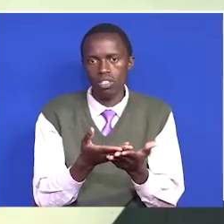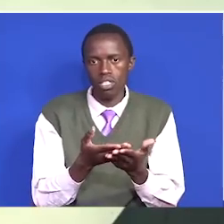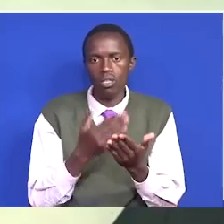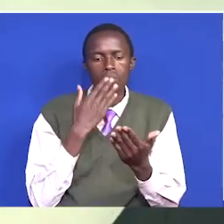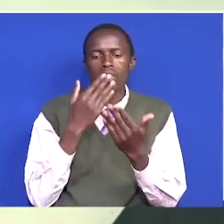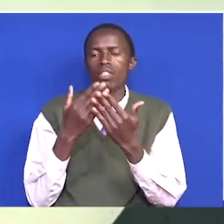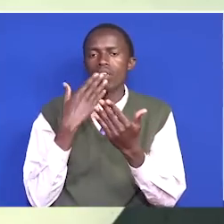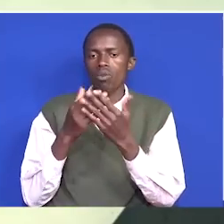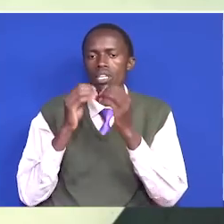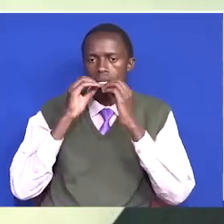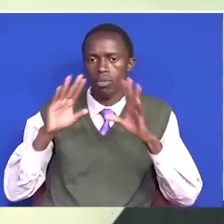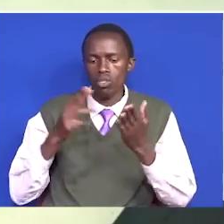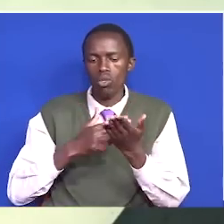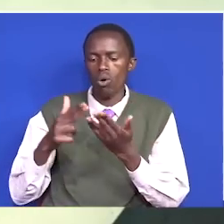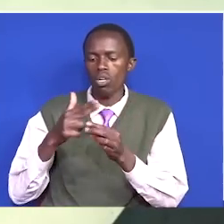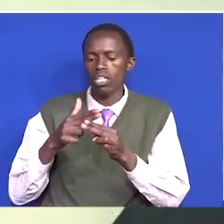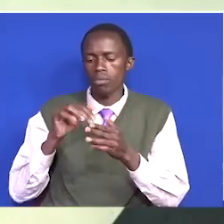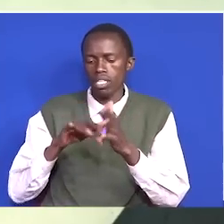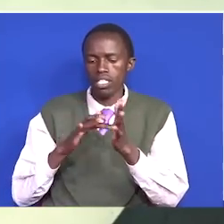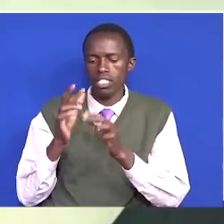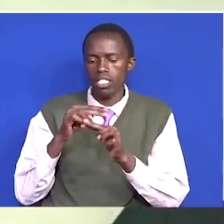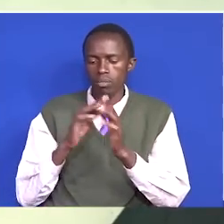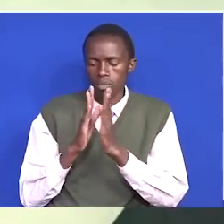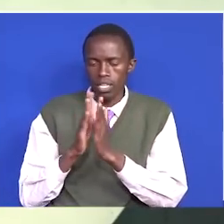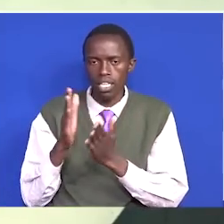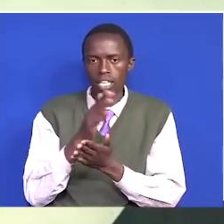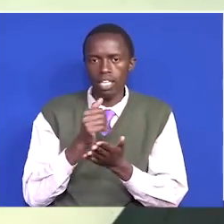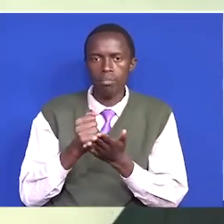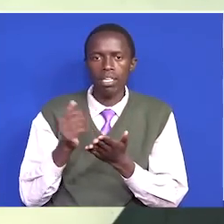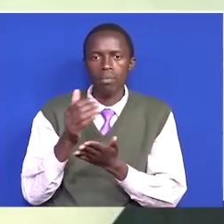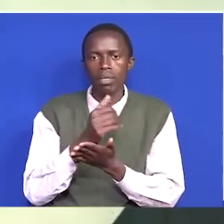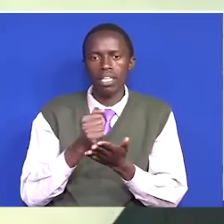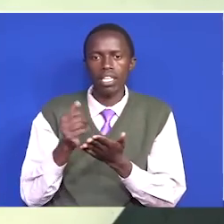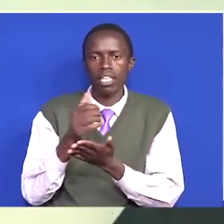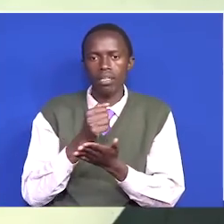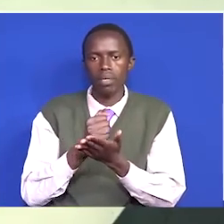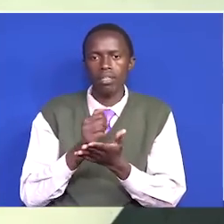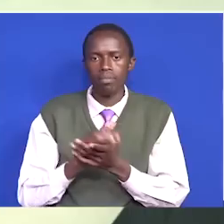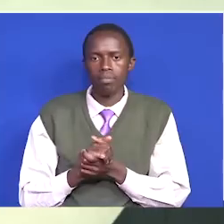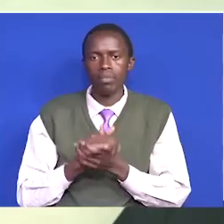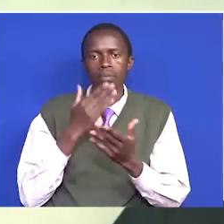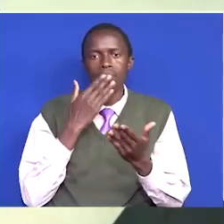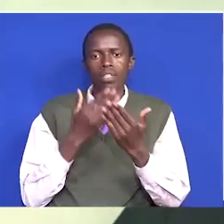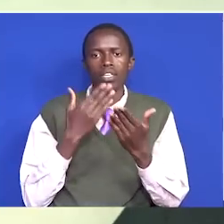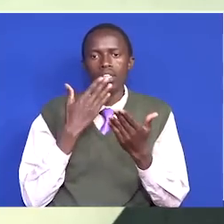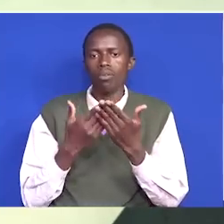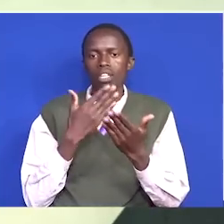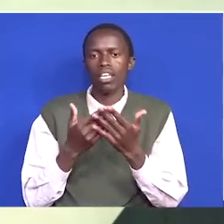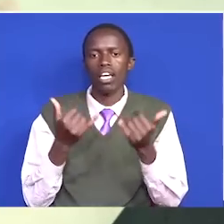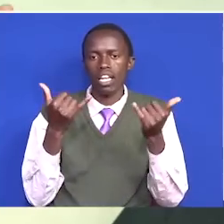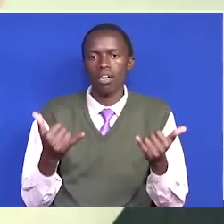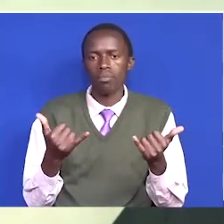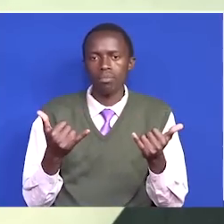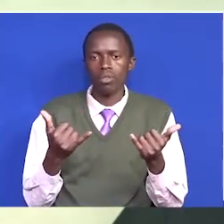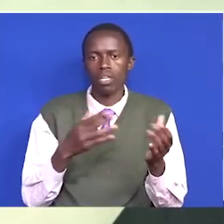We thank you and we bless your holy name. In Jesus' name we pray. Amen and amen. Thank you, and now we